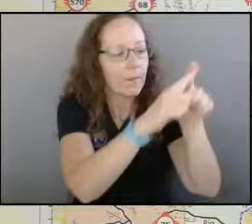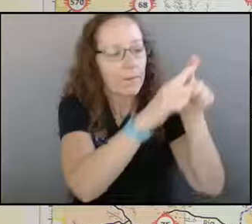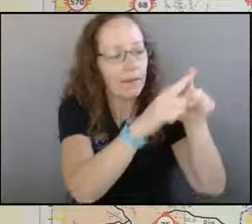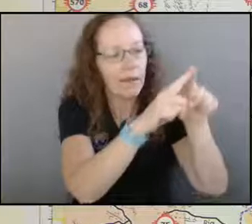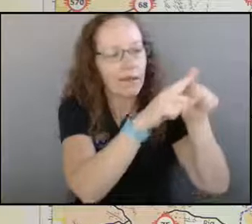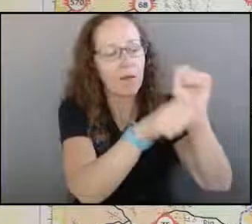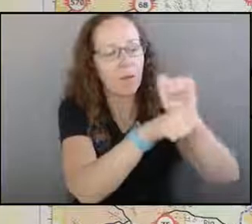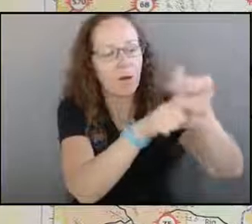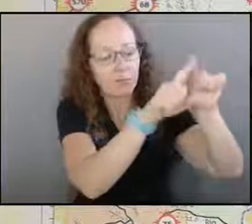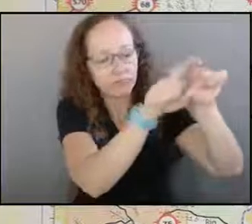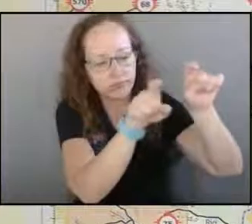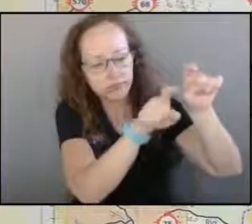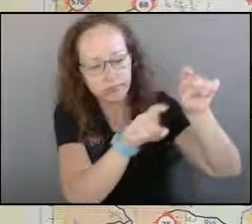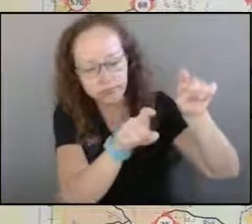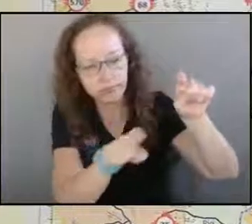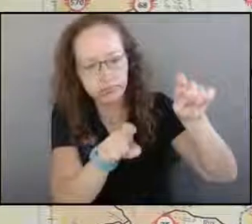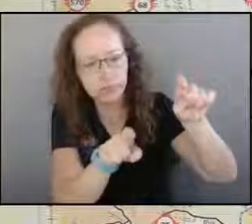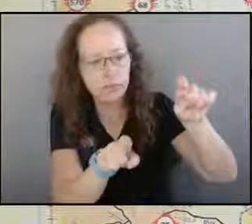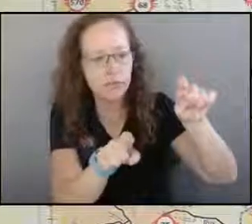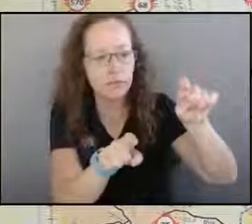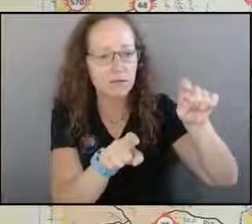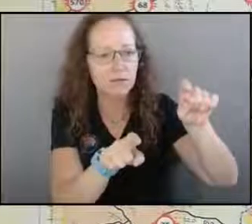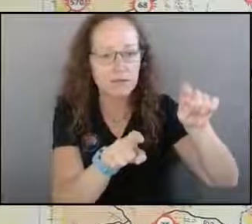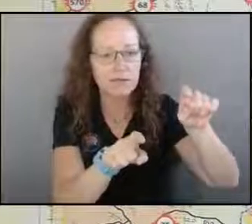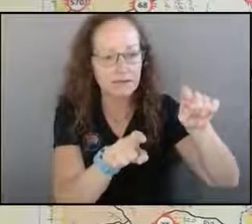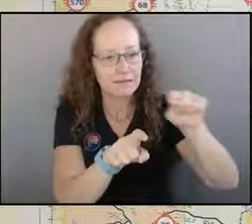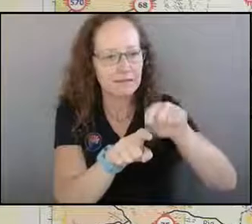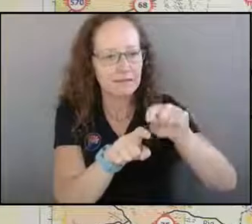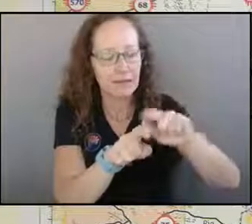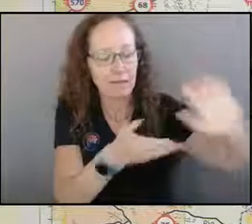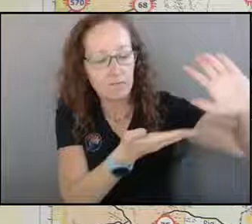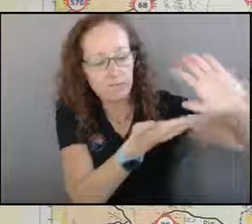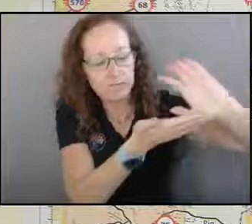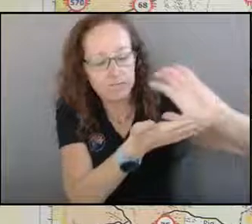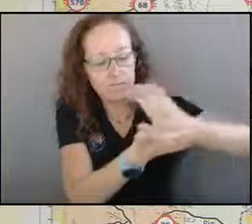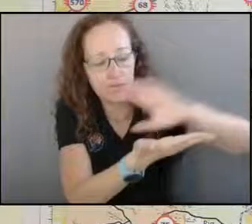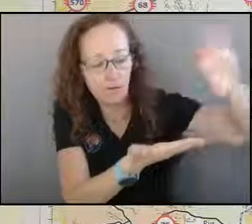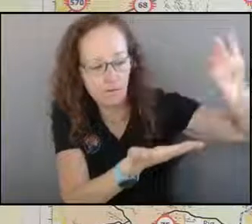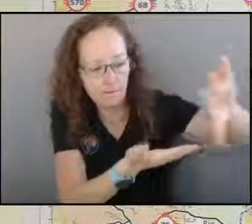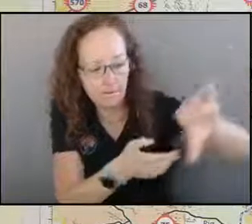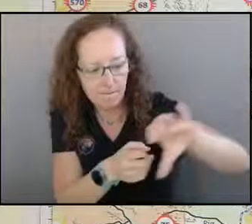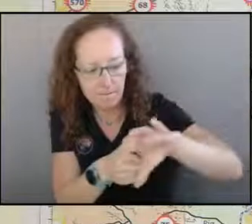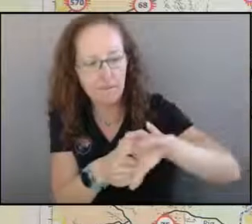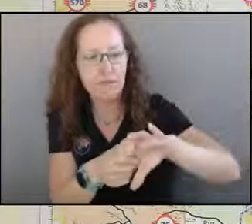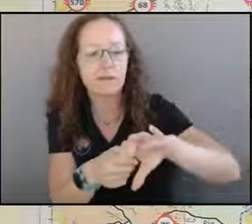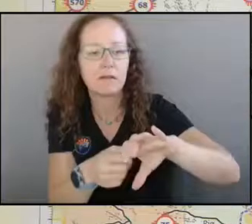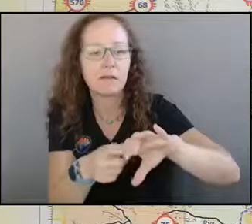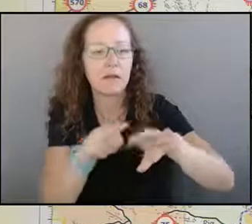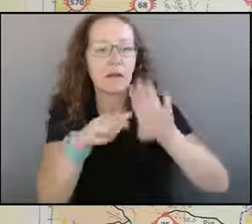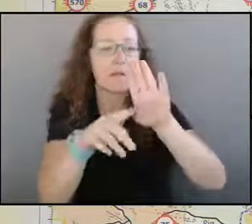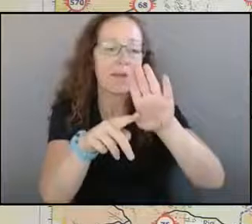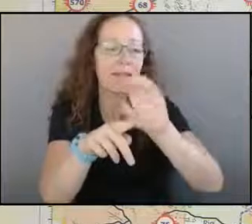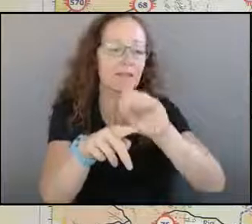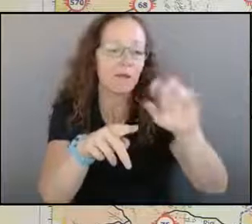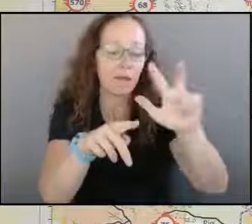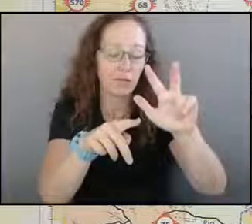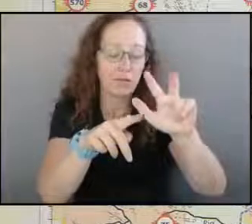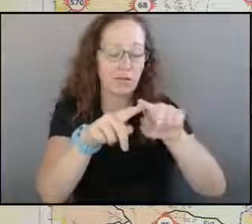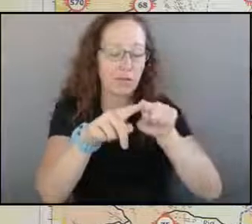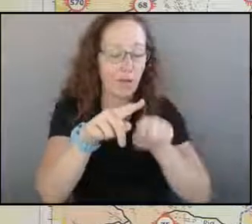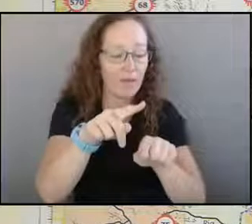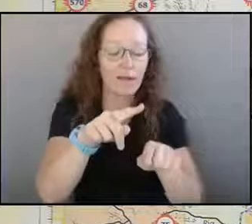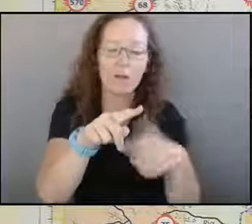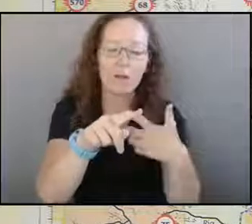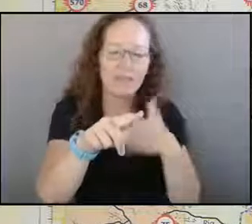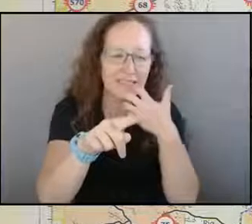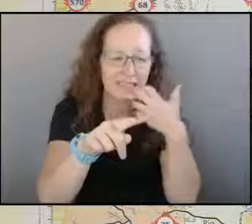where there's some more intense heat right at the end of the dozer line here below the B003, and using heavy helicopters